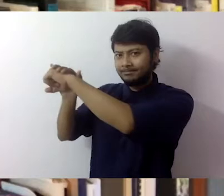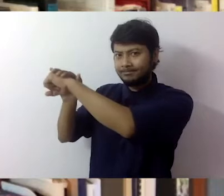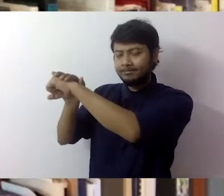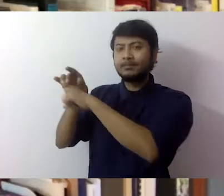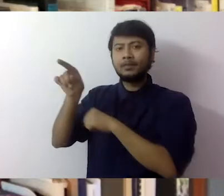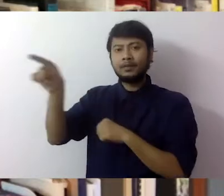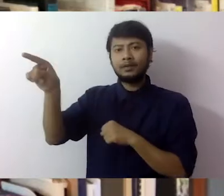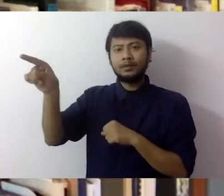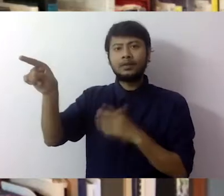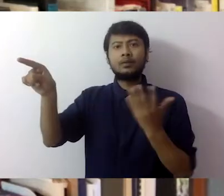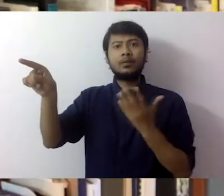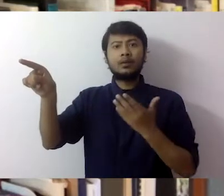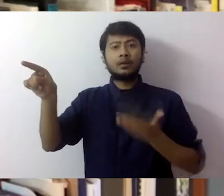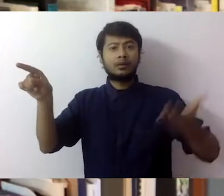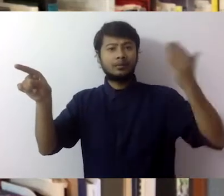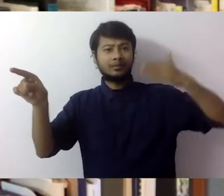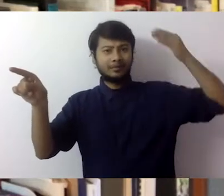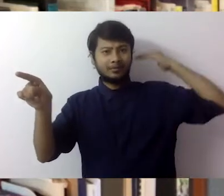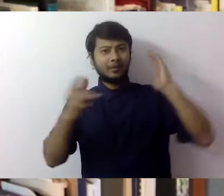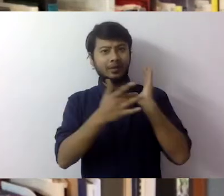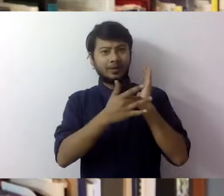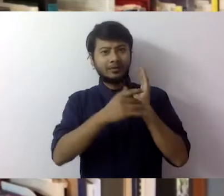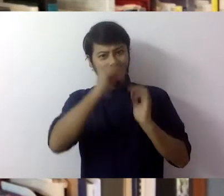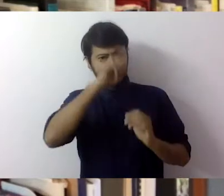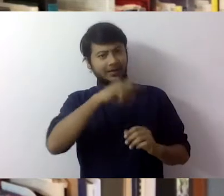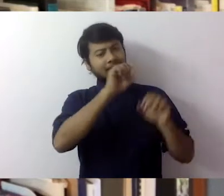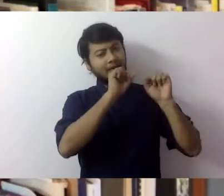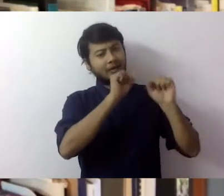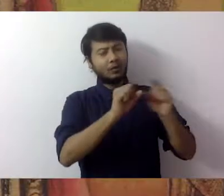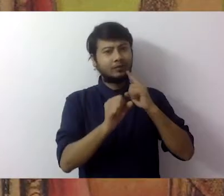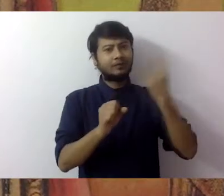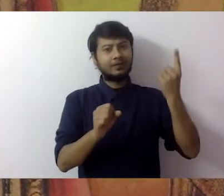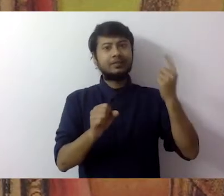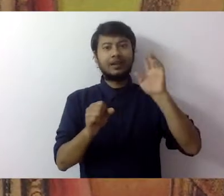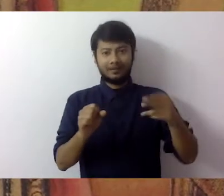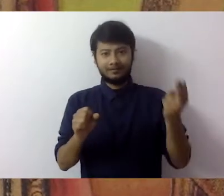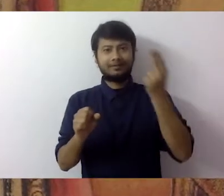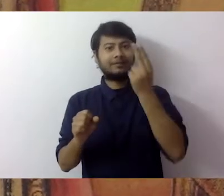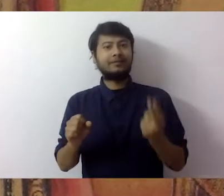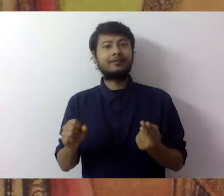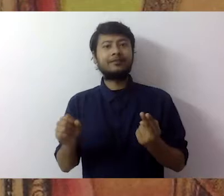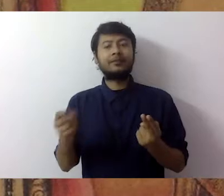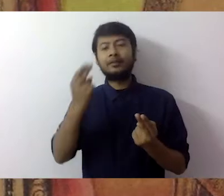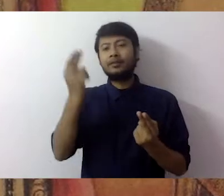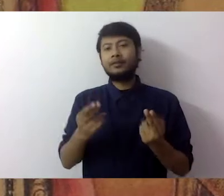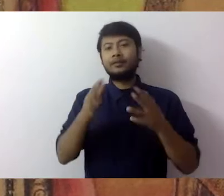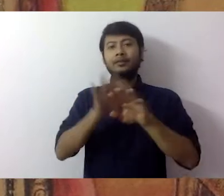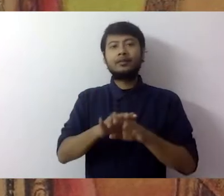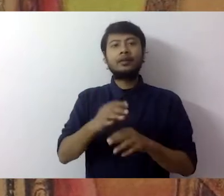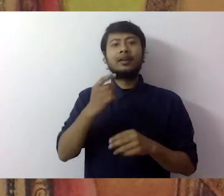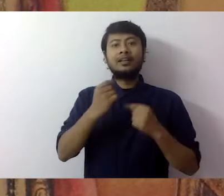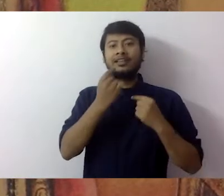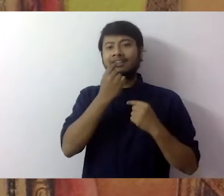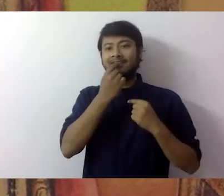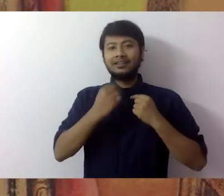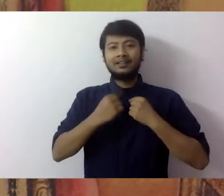very specifically reusing earlier techniques from Indian painting, for example, so that the representation of the